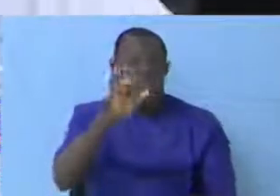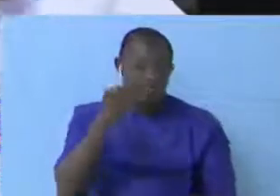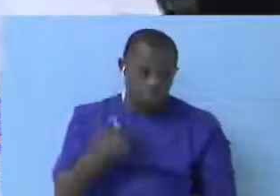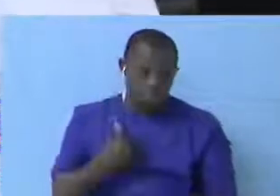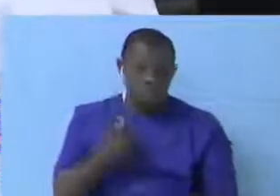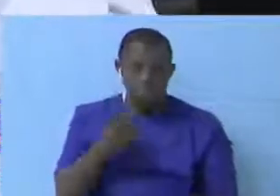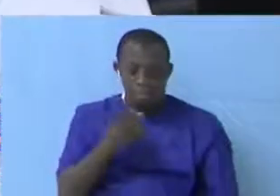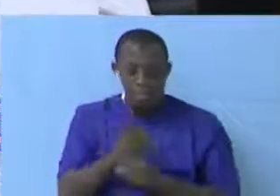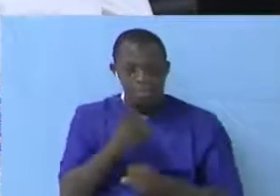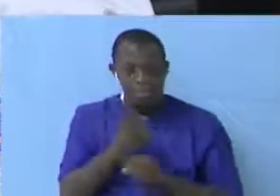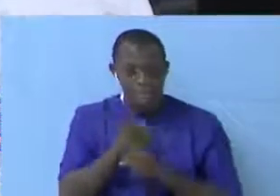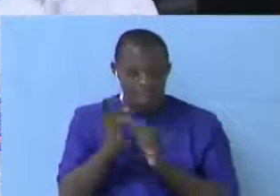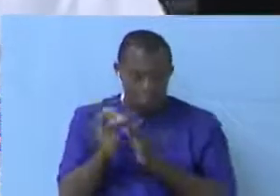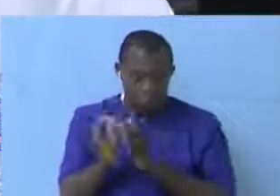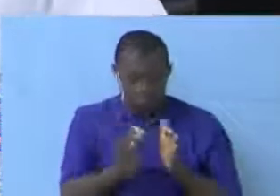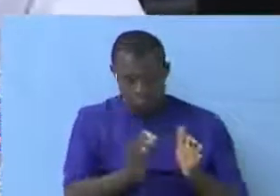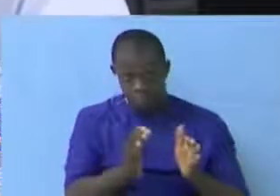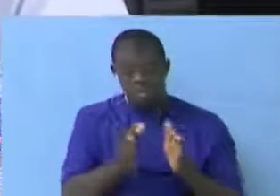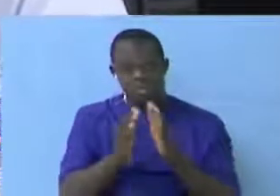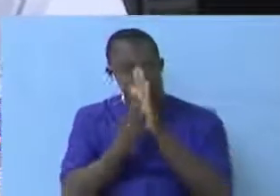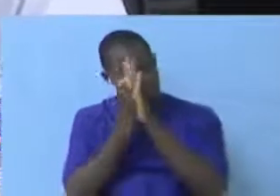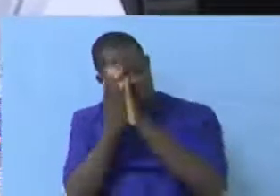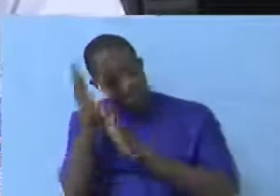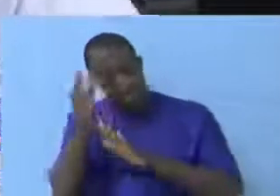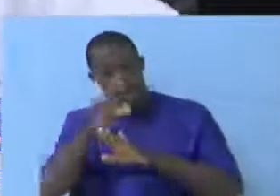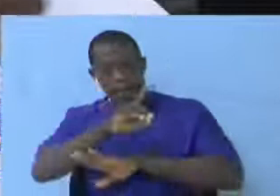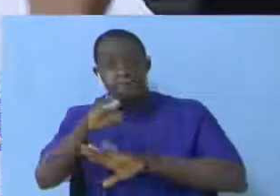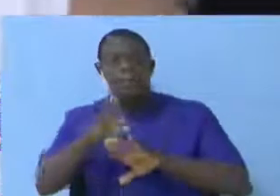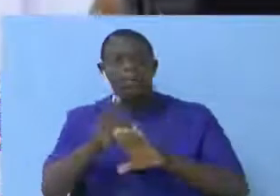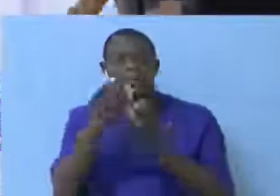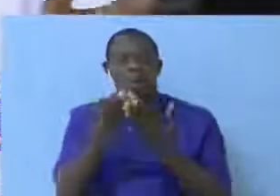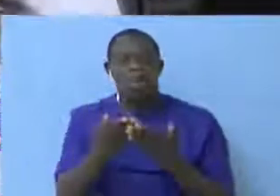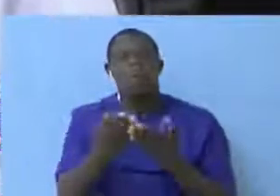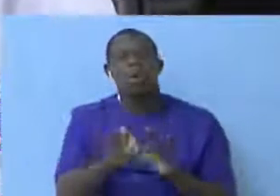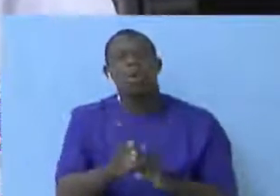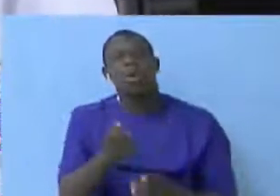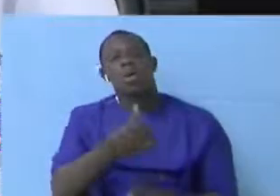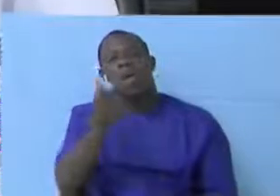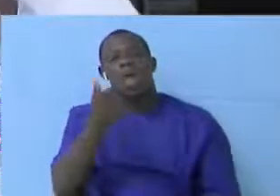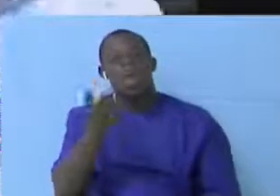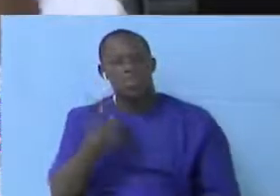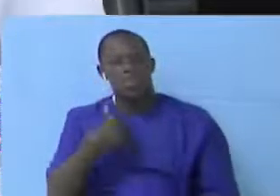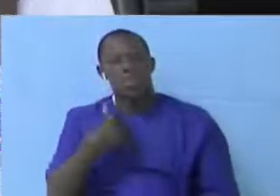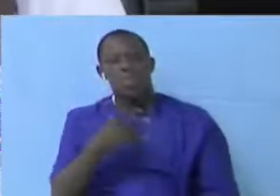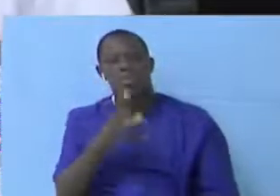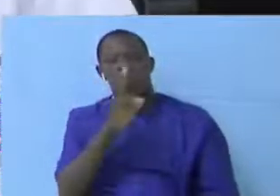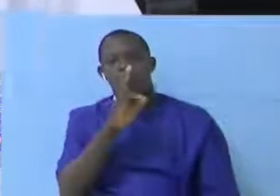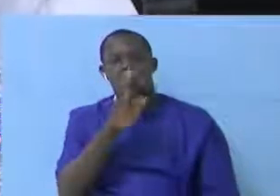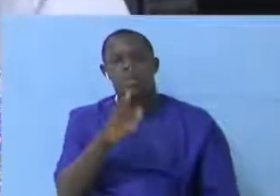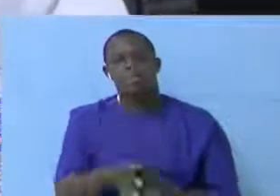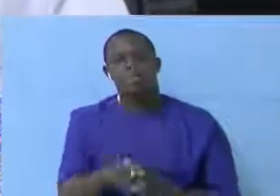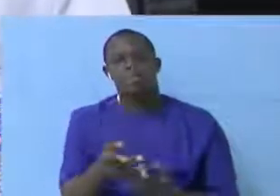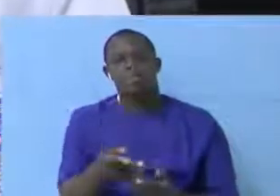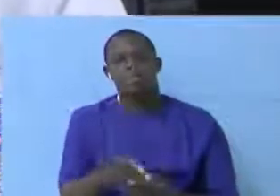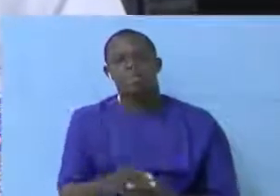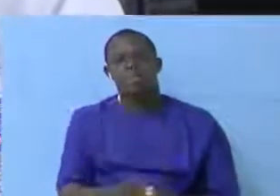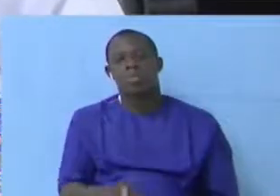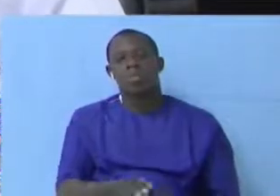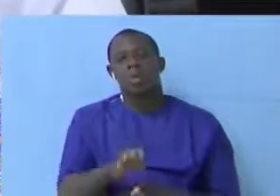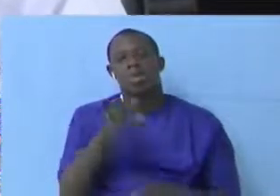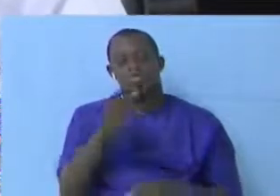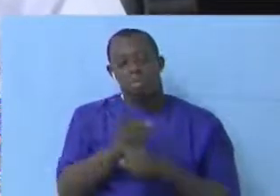mu tanin fula damma la ladula ko topoto. Wo temo fanuta le puru aike tumado bato. Unyanta ko